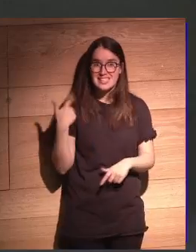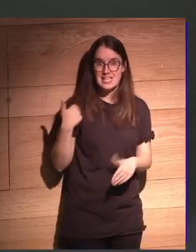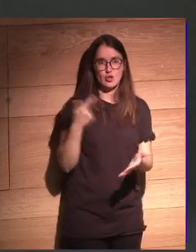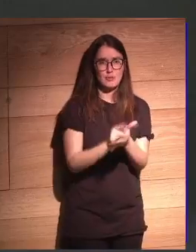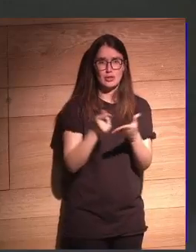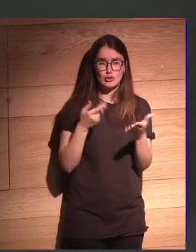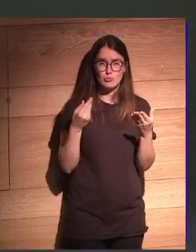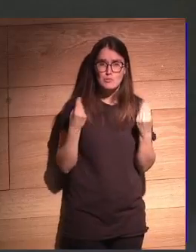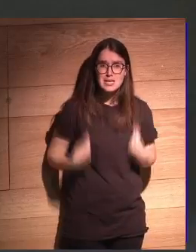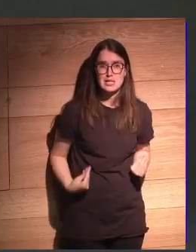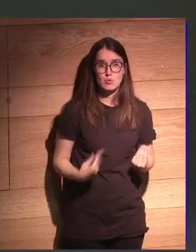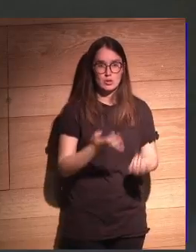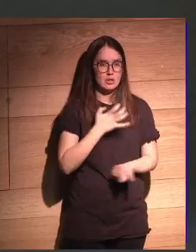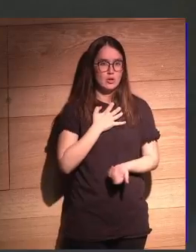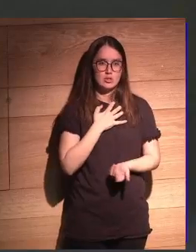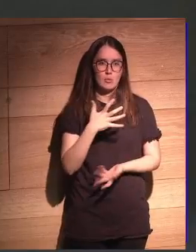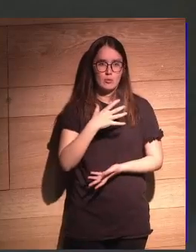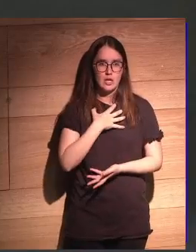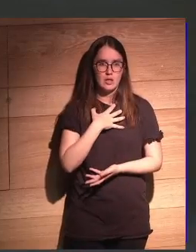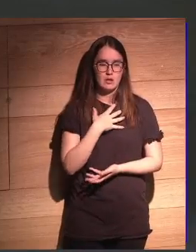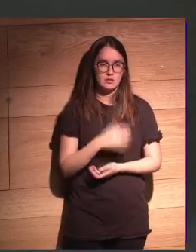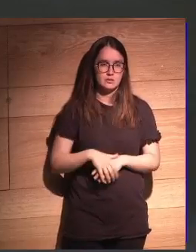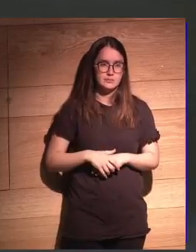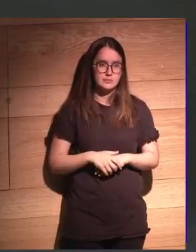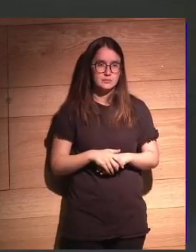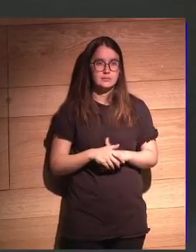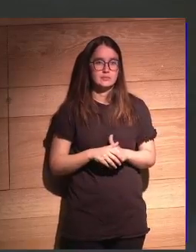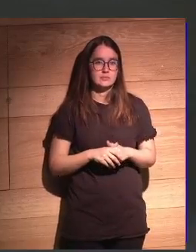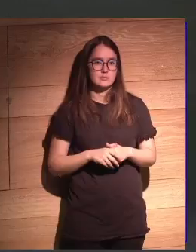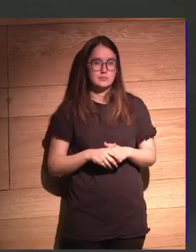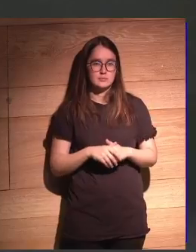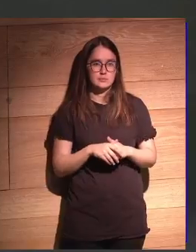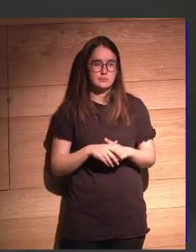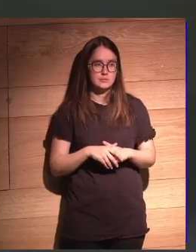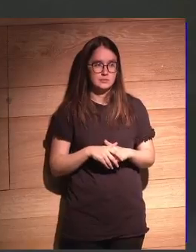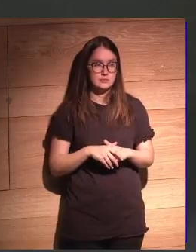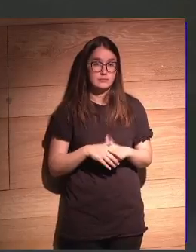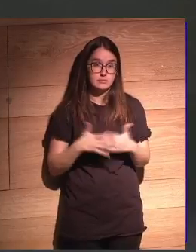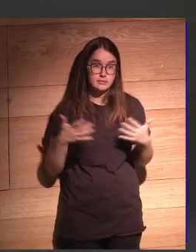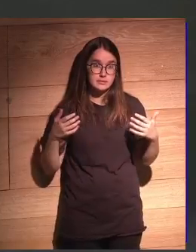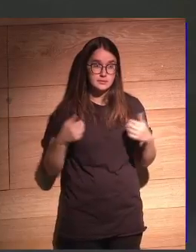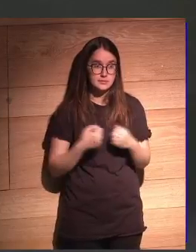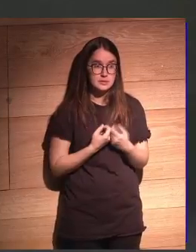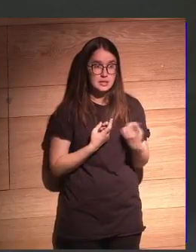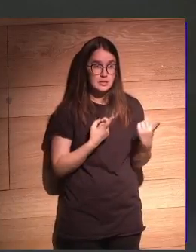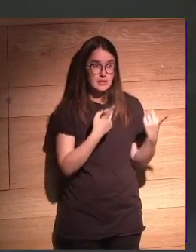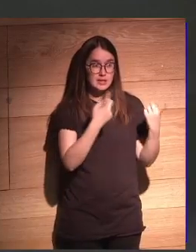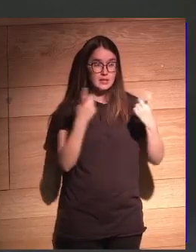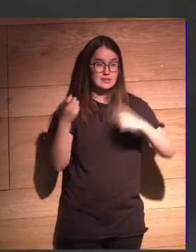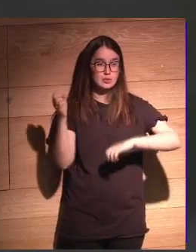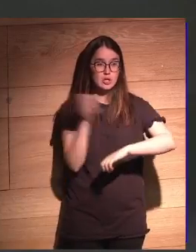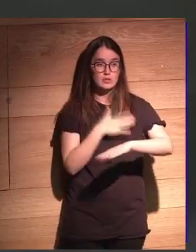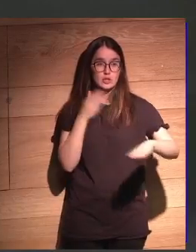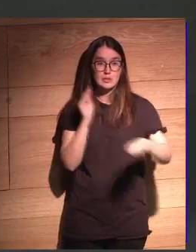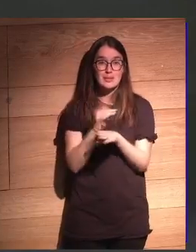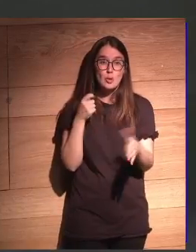at 200,000 euros. We're already at that stage again. We should not allow this to happen. We